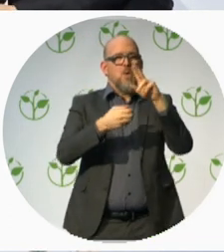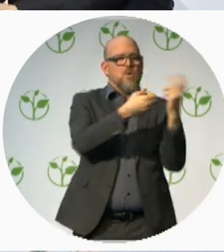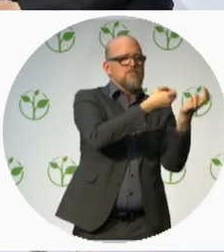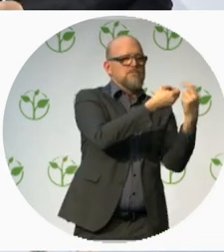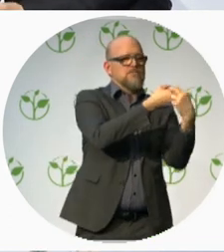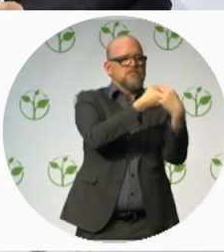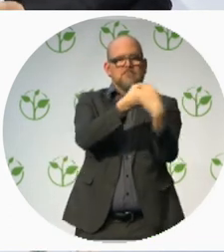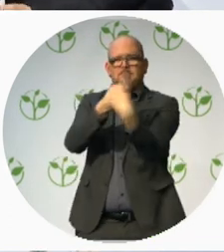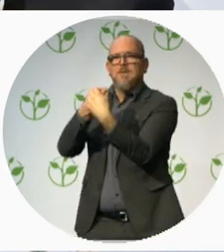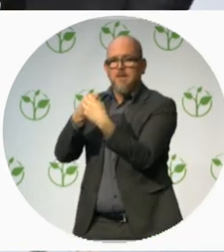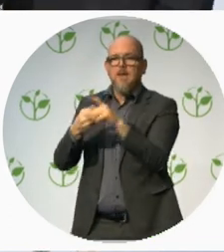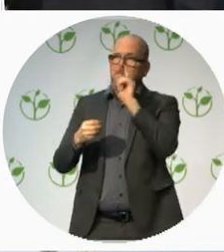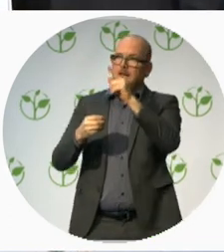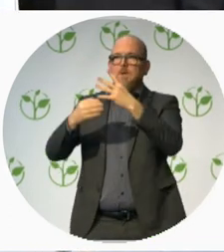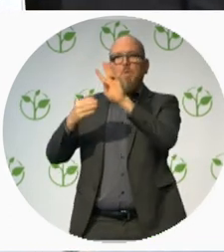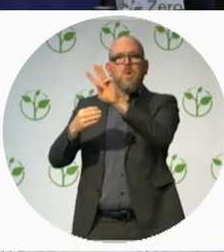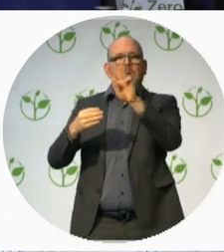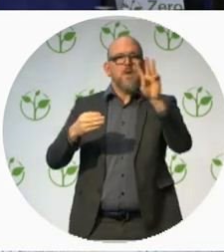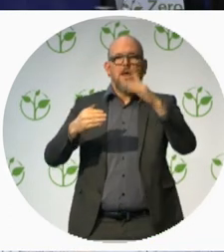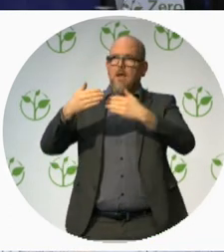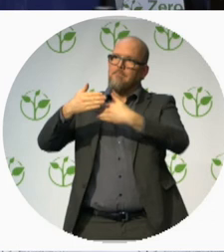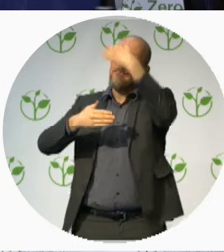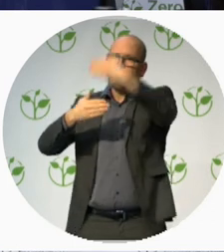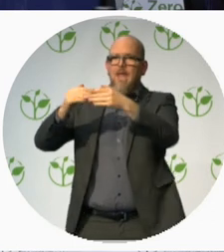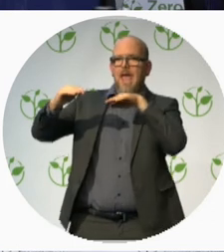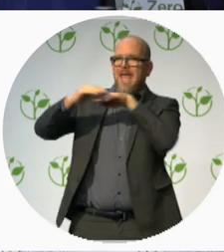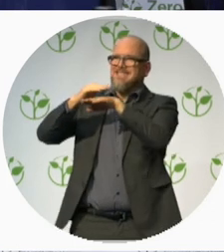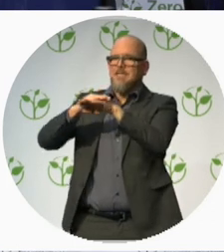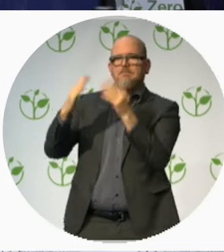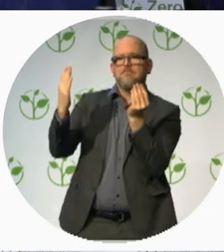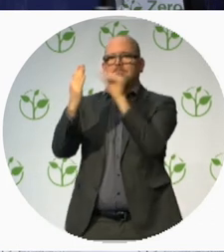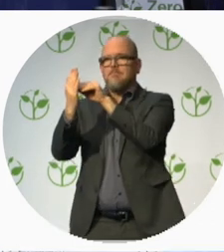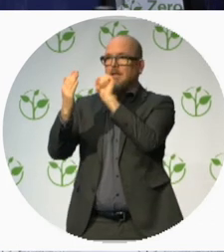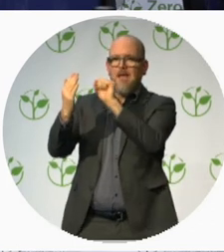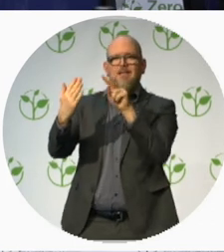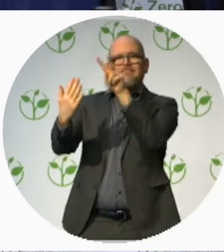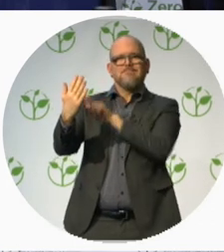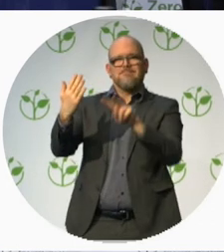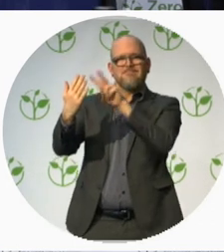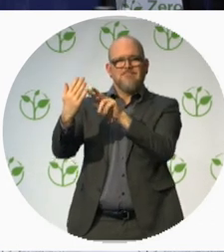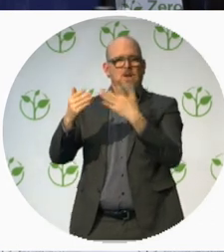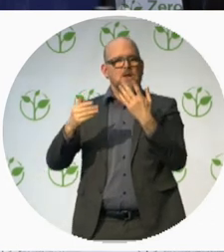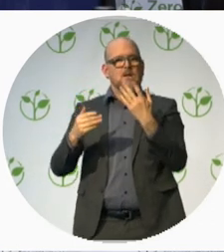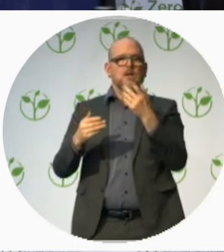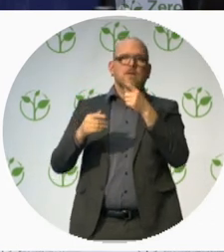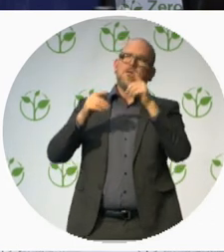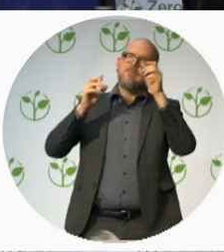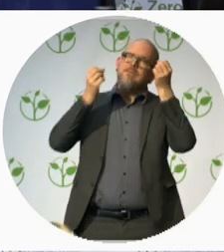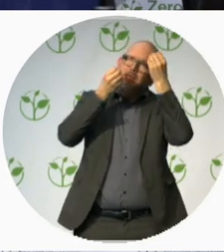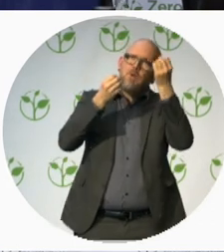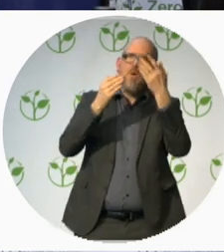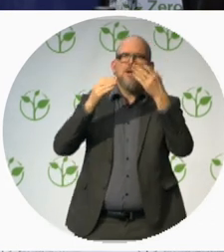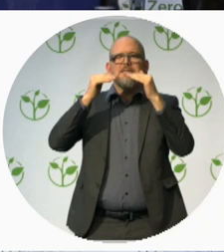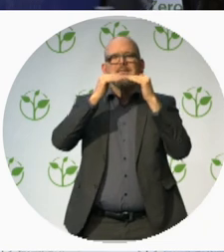Moreover, it requires to ensure that media and documents available on the websites are also accessible. Member states must make their